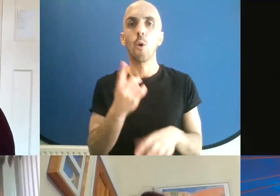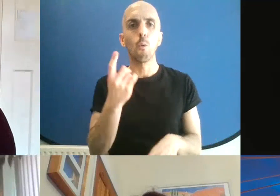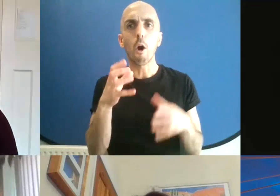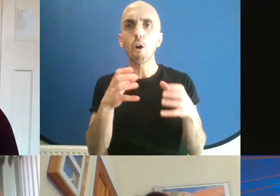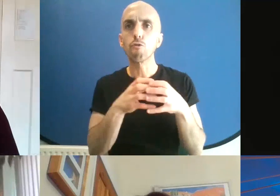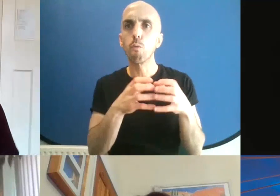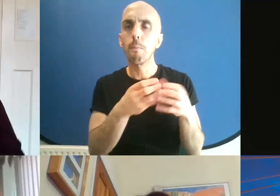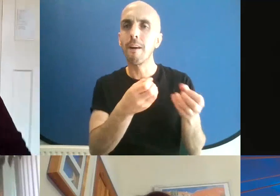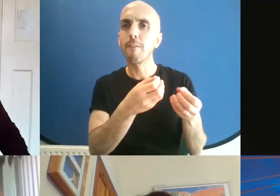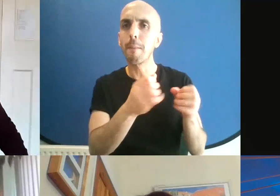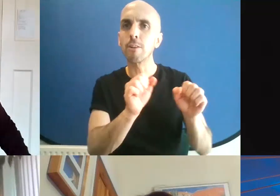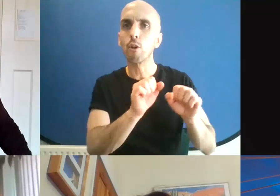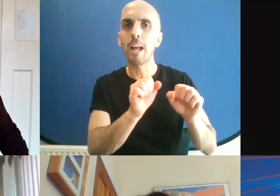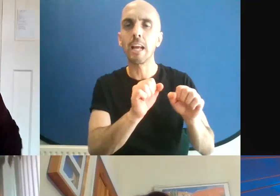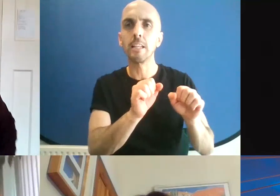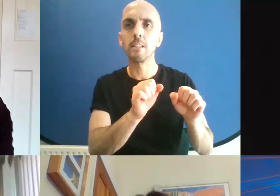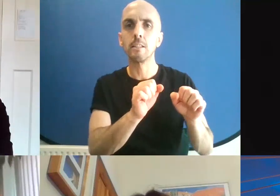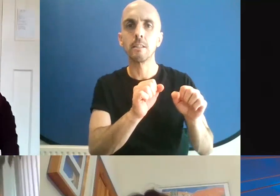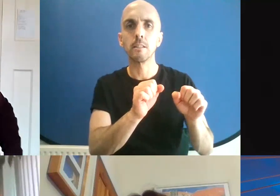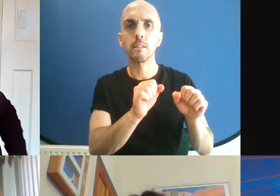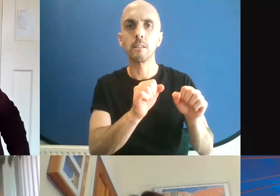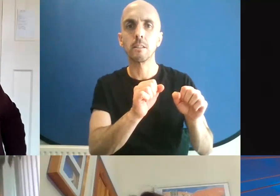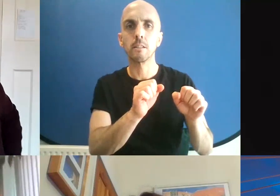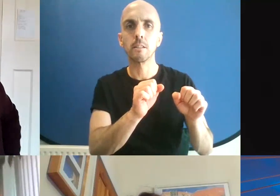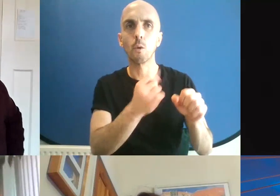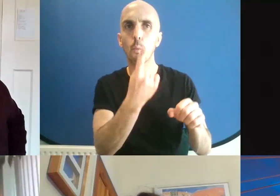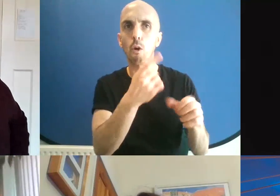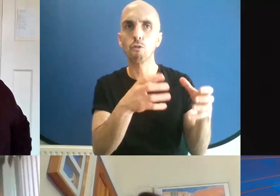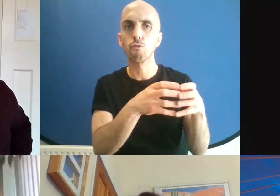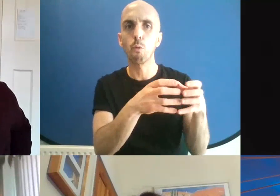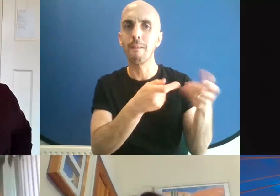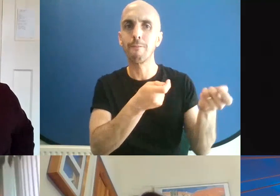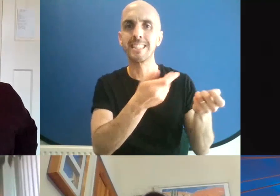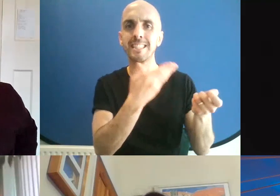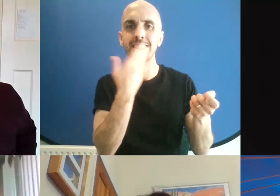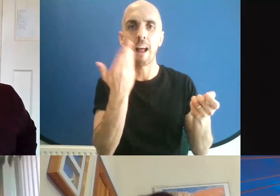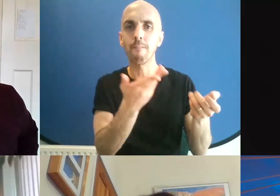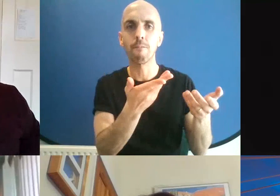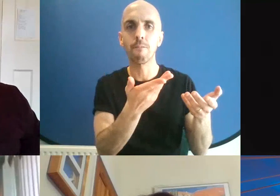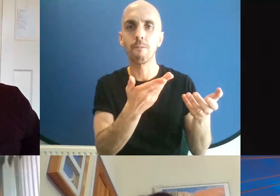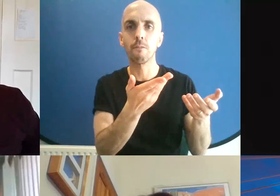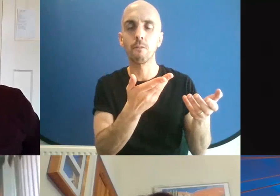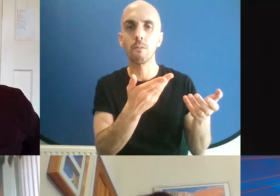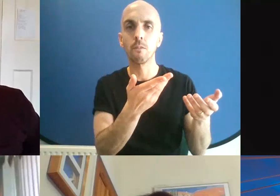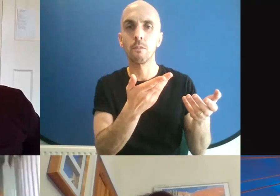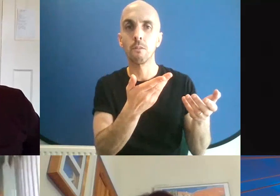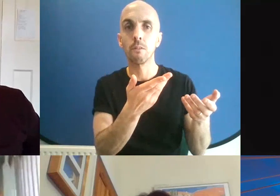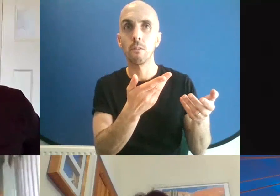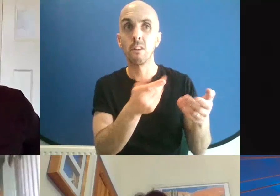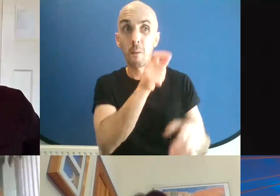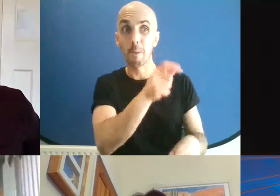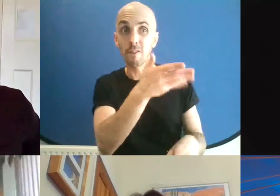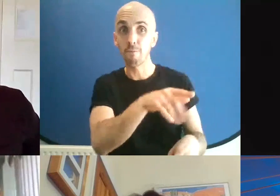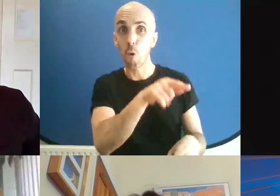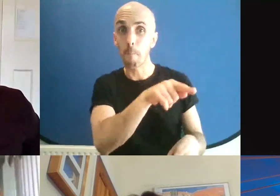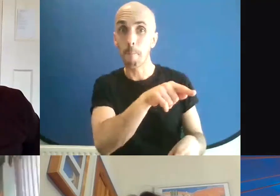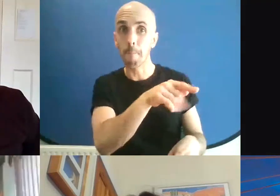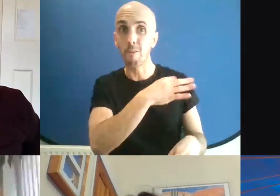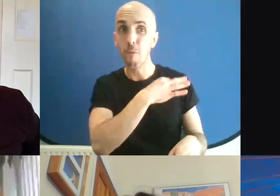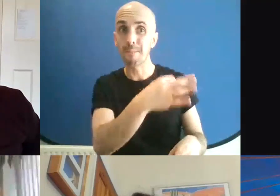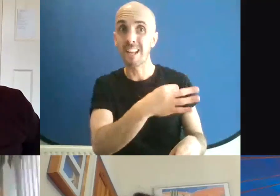hasn't fed back, because there was potentially one group without a facilitator. I don't know if anybody is happy to feedback if there was that